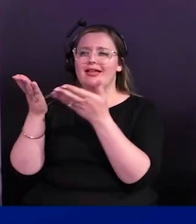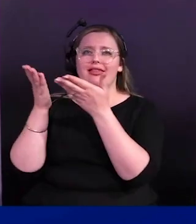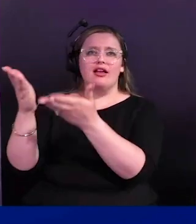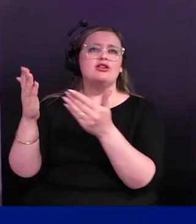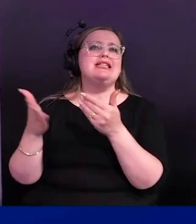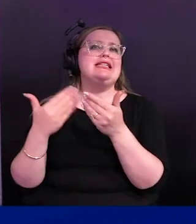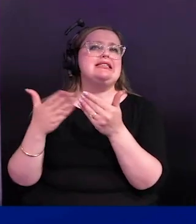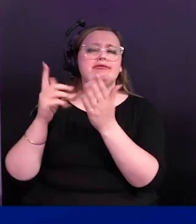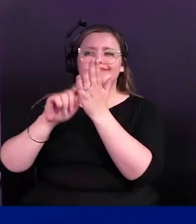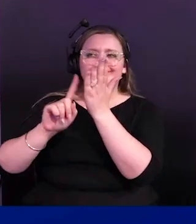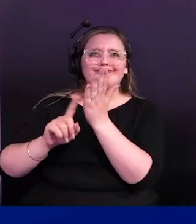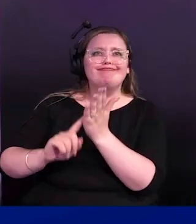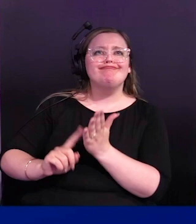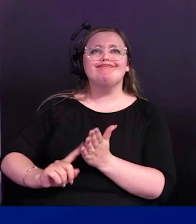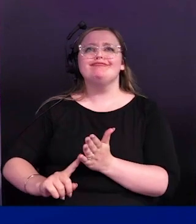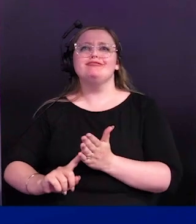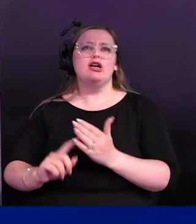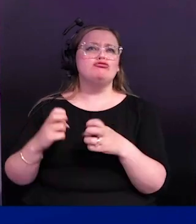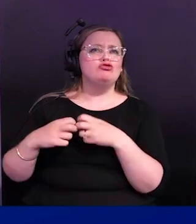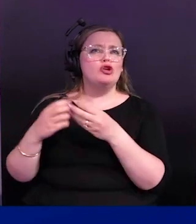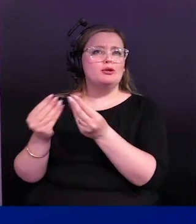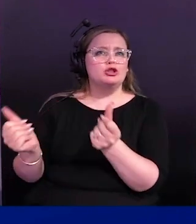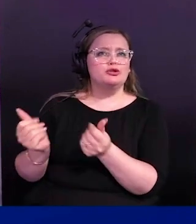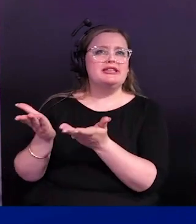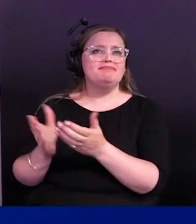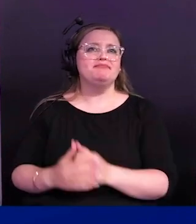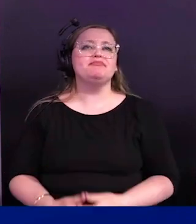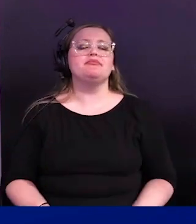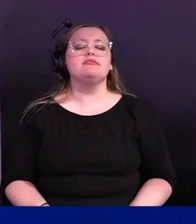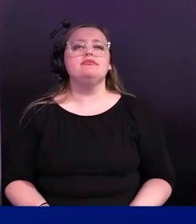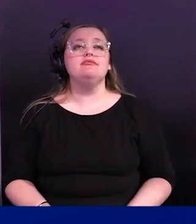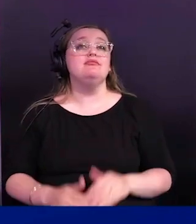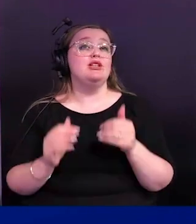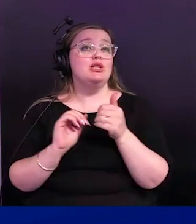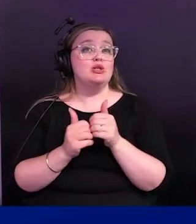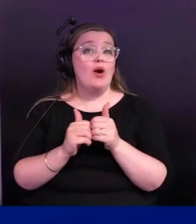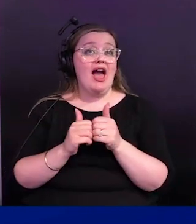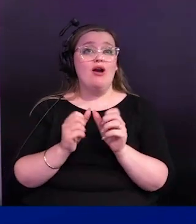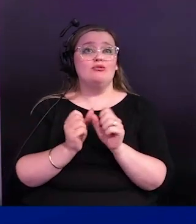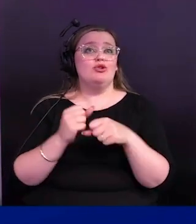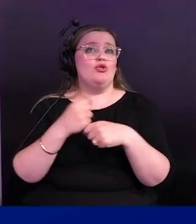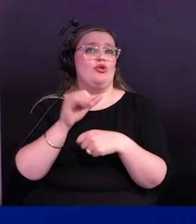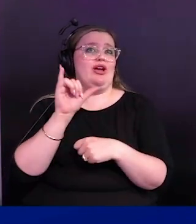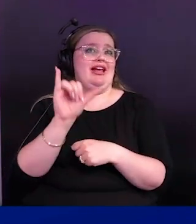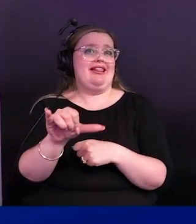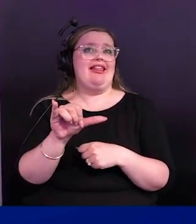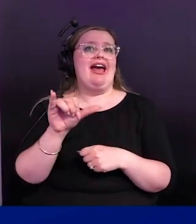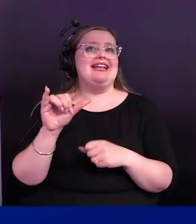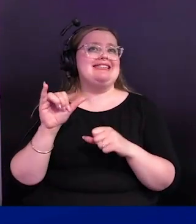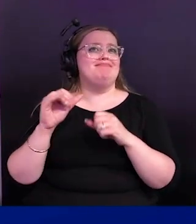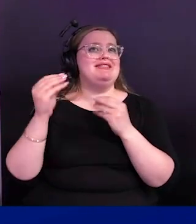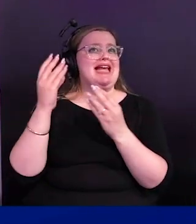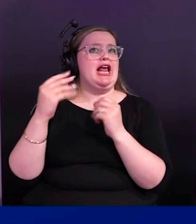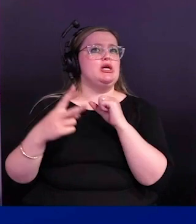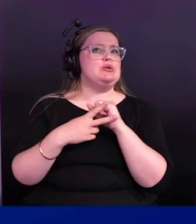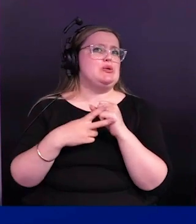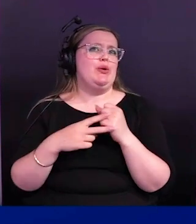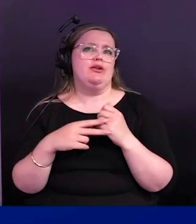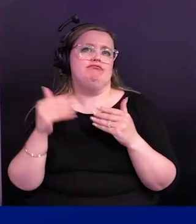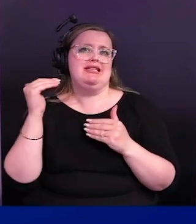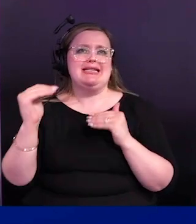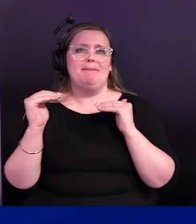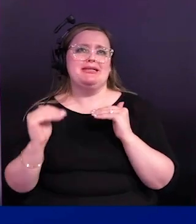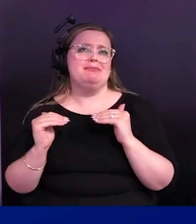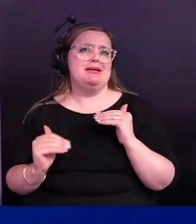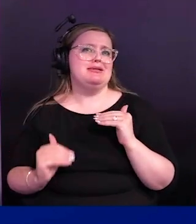use cases as well. So let's see how you create an event data store and what are the steps you need to go through. So let me name the